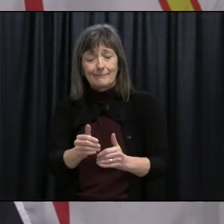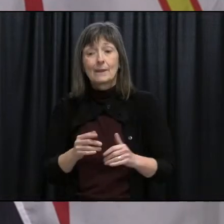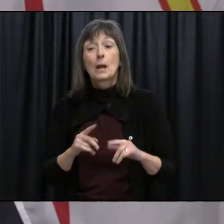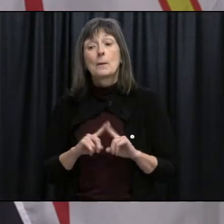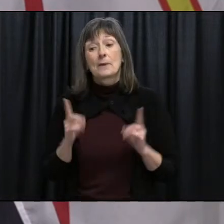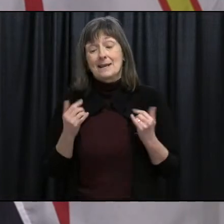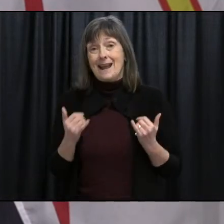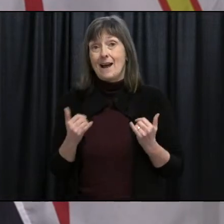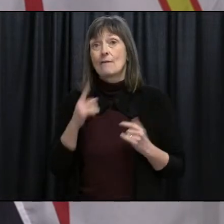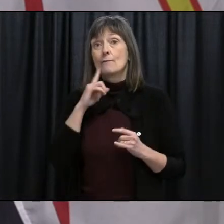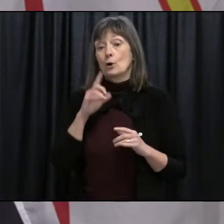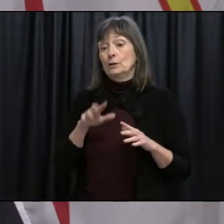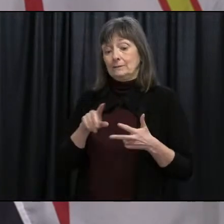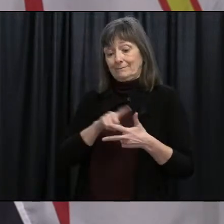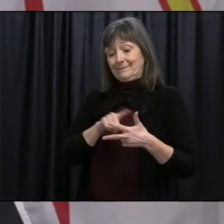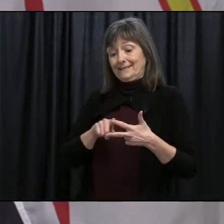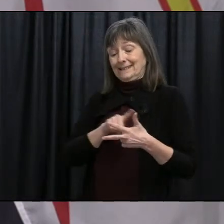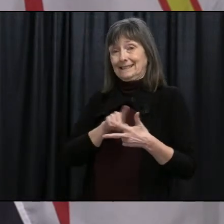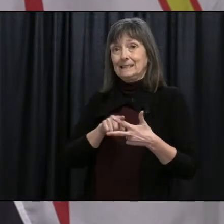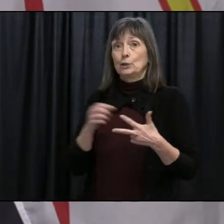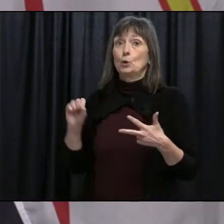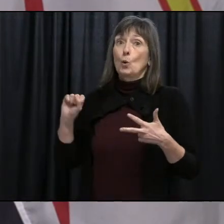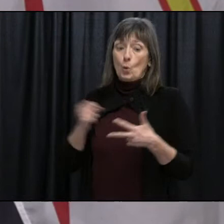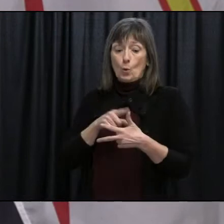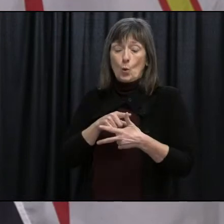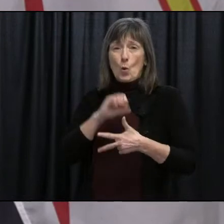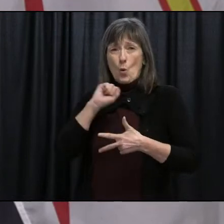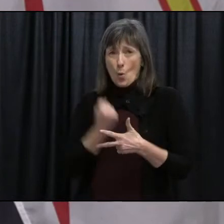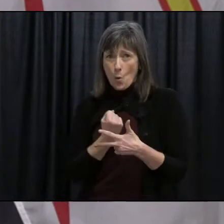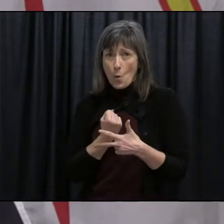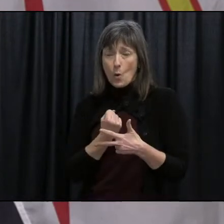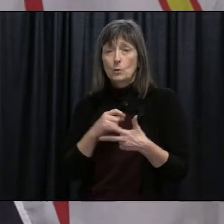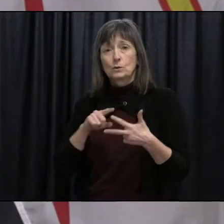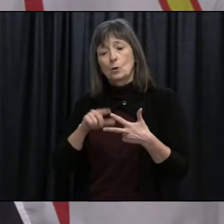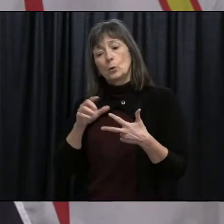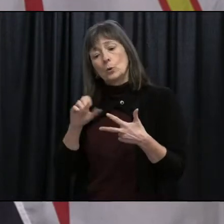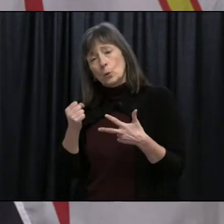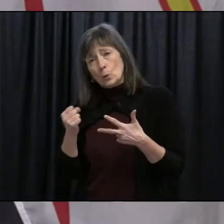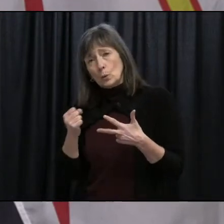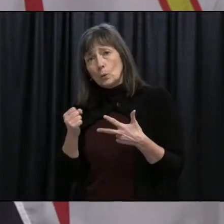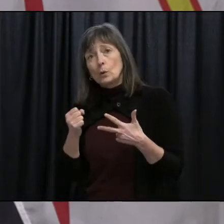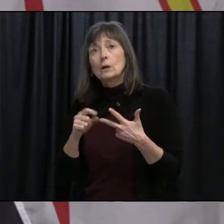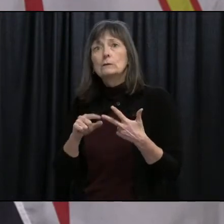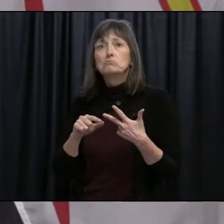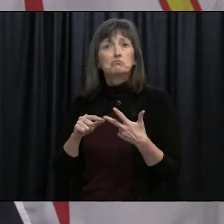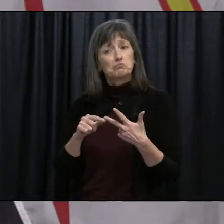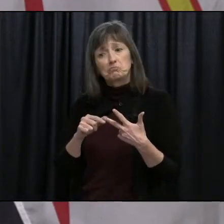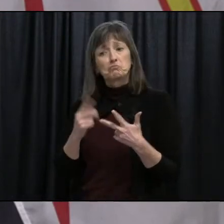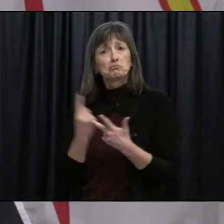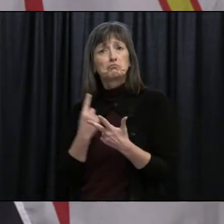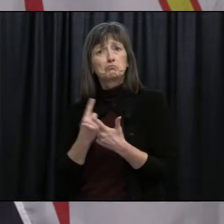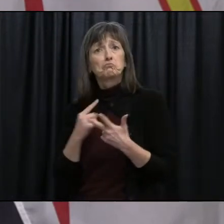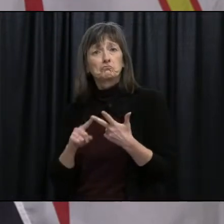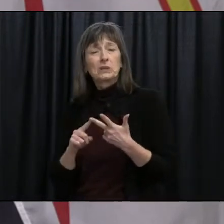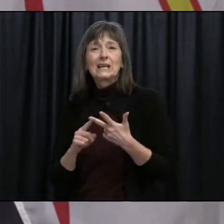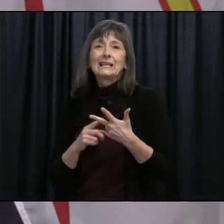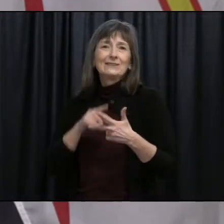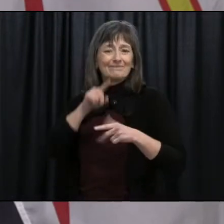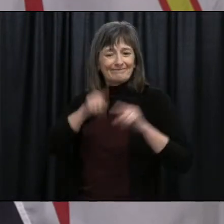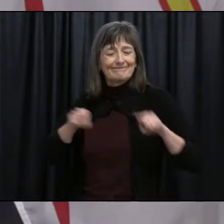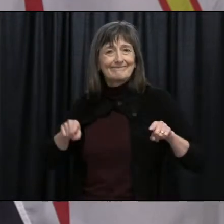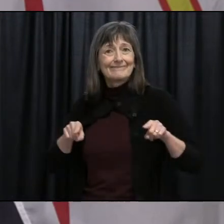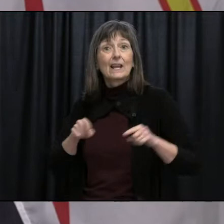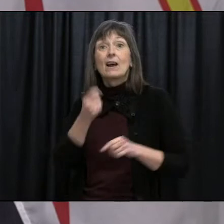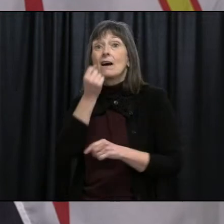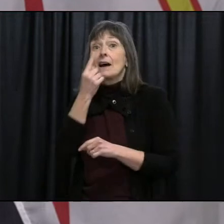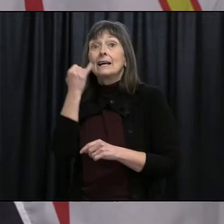the storage issue really. Once a vaccine goes into the fridge, then it has to be used, depending on the vaccine, it has to be used a relatively